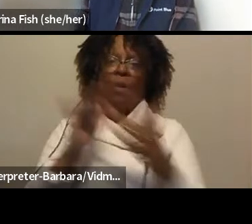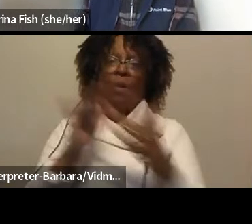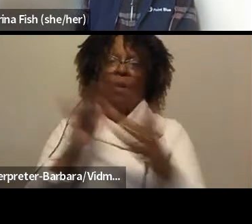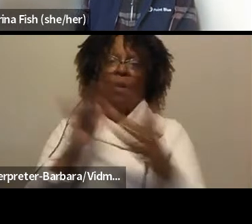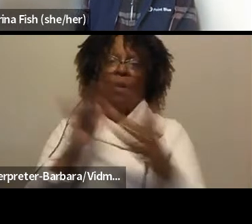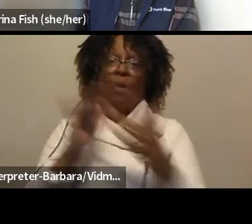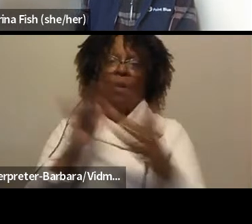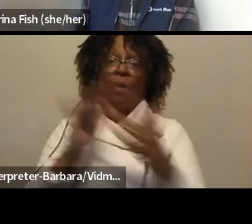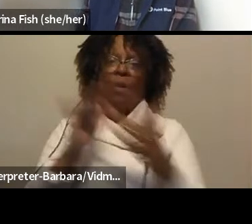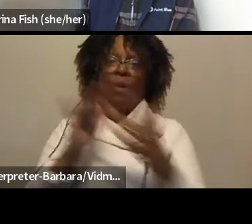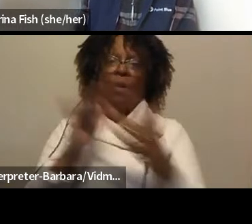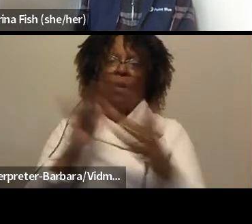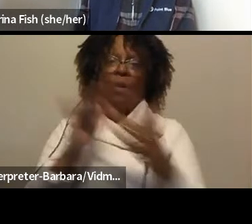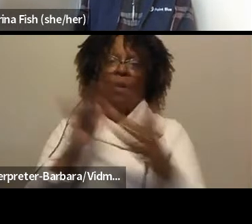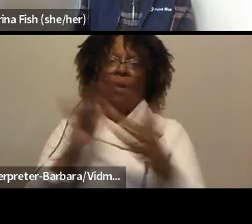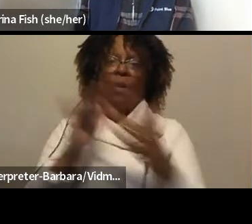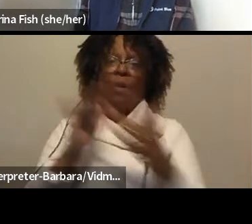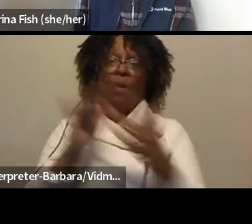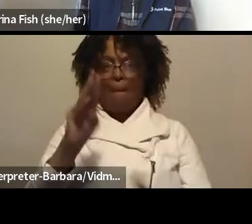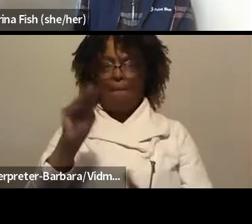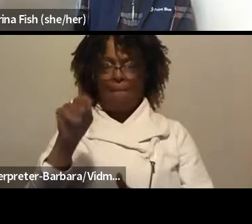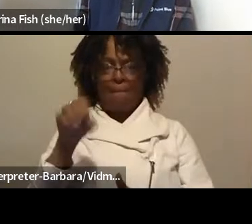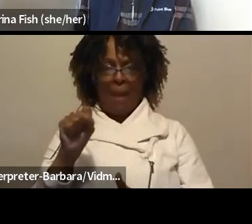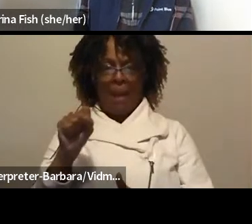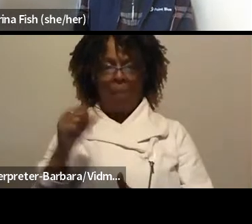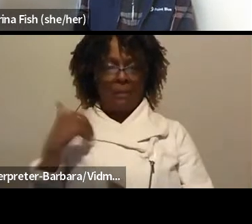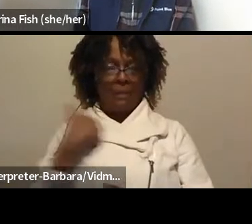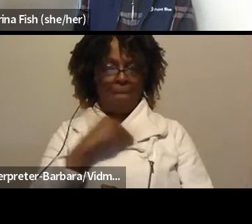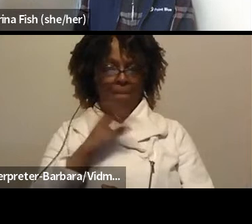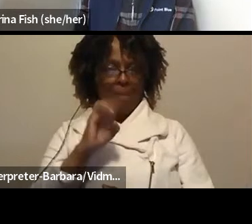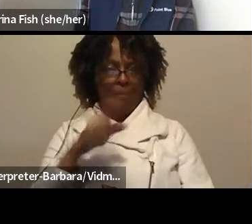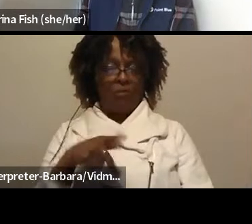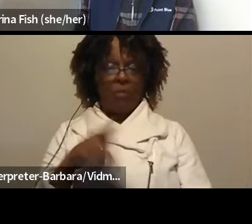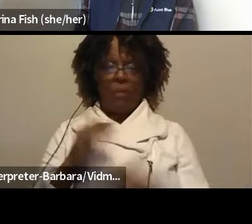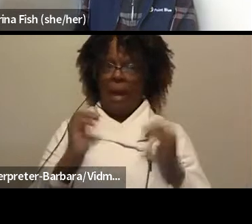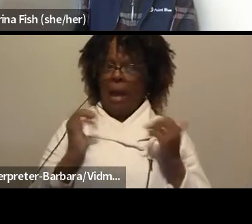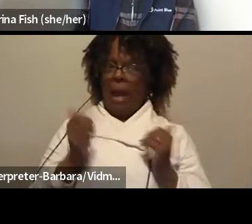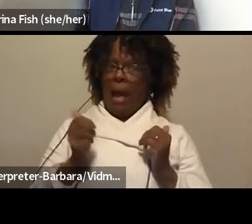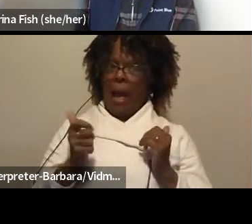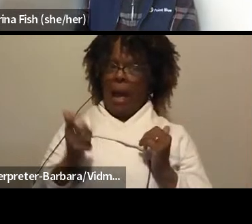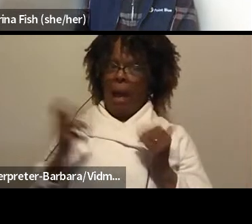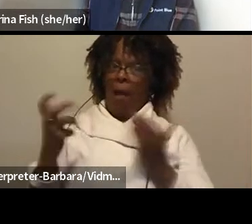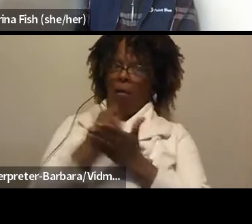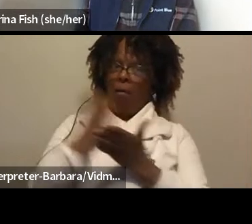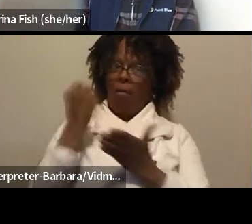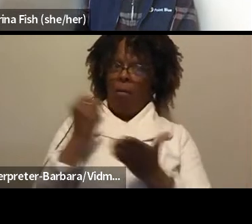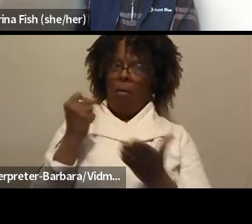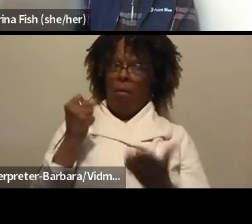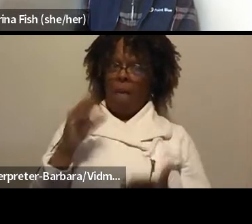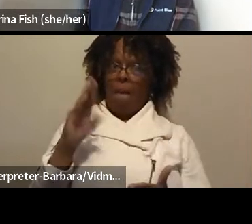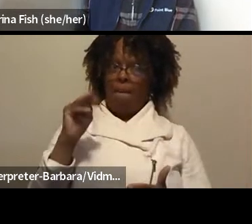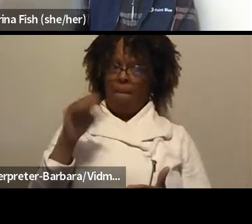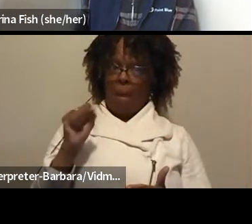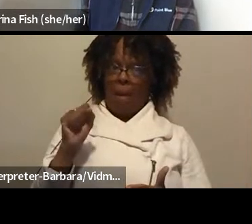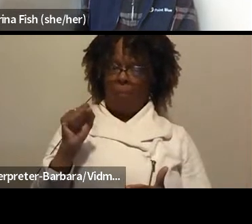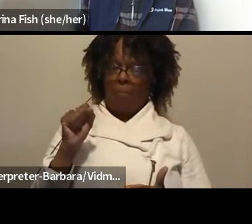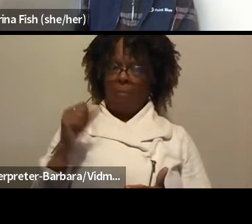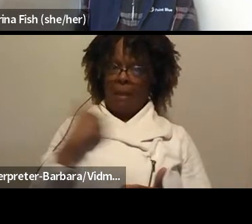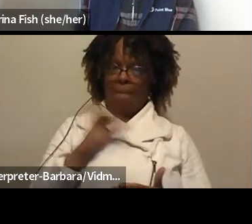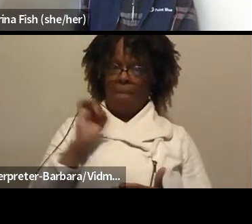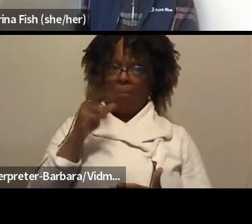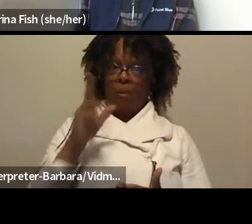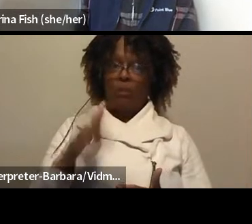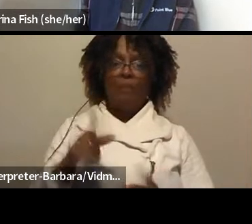giving away a BIMS membership, and the way you can win that BIMS membership is by answering this question on the